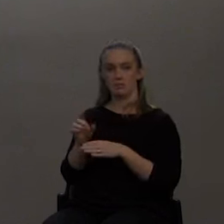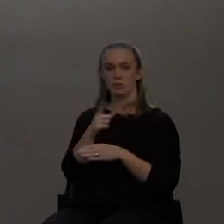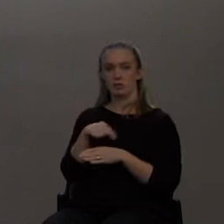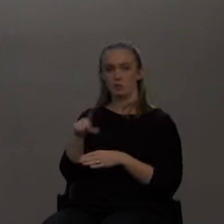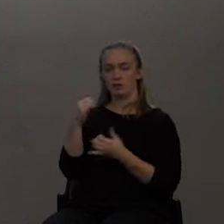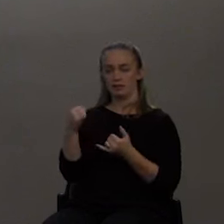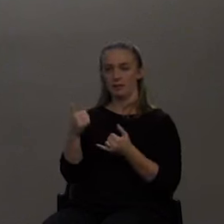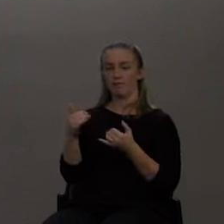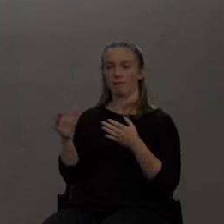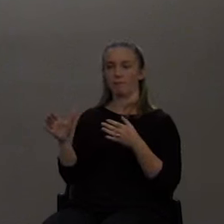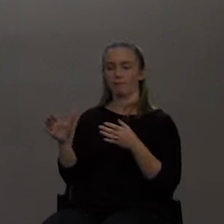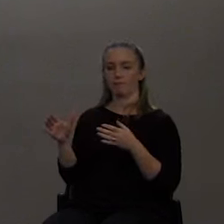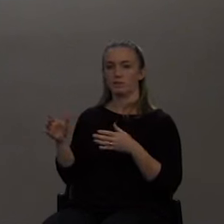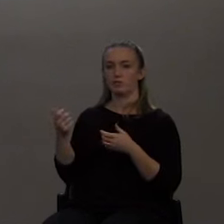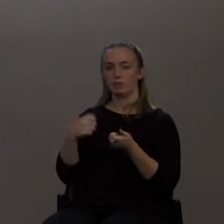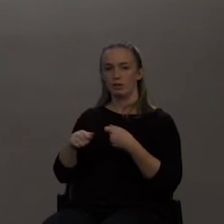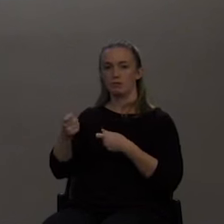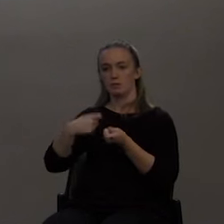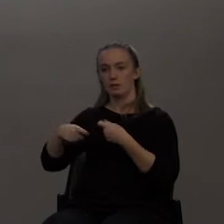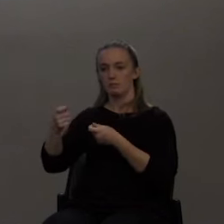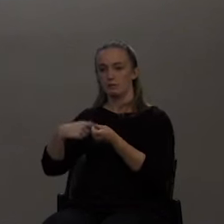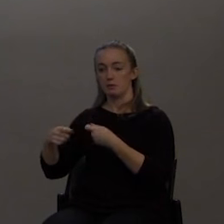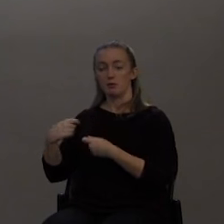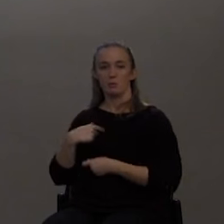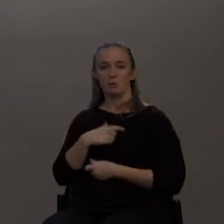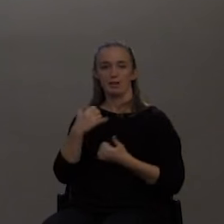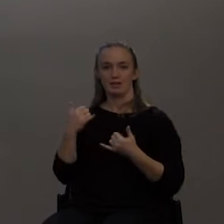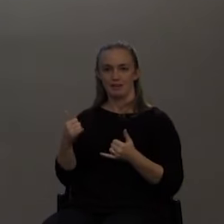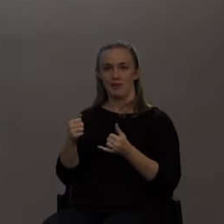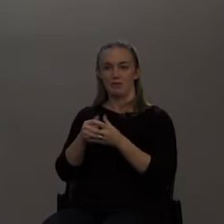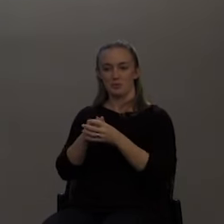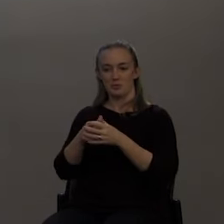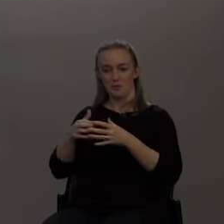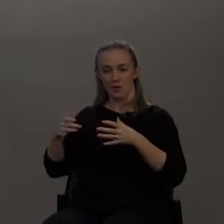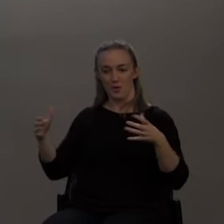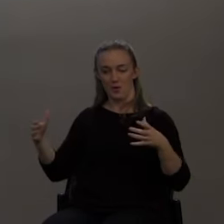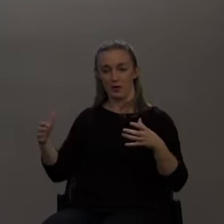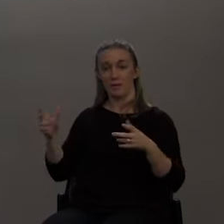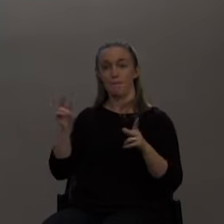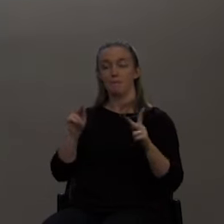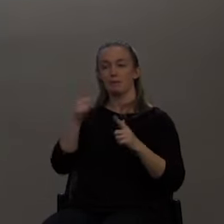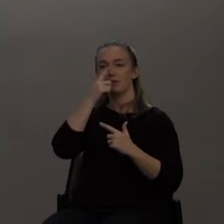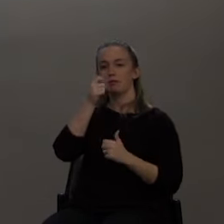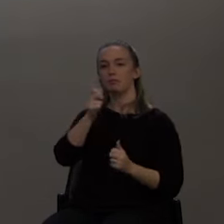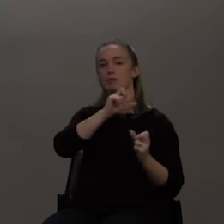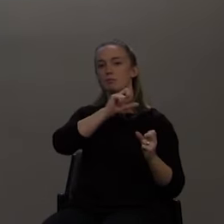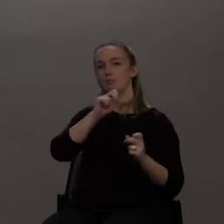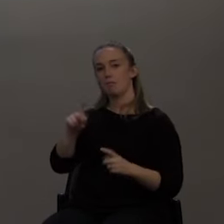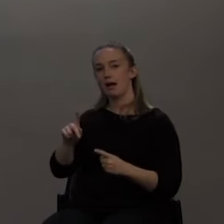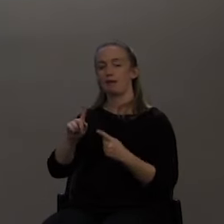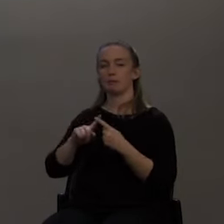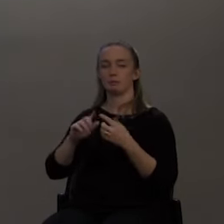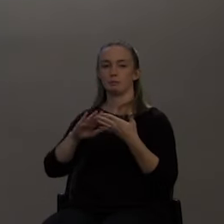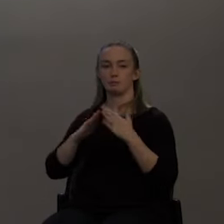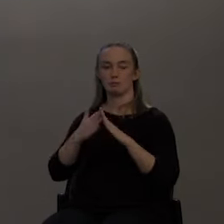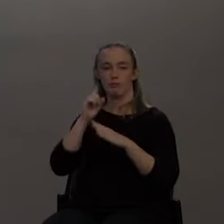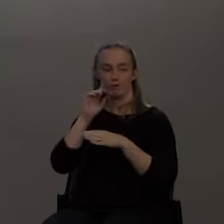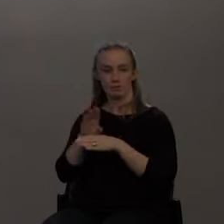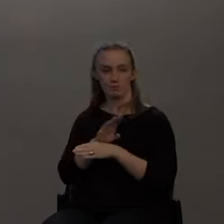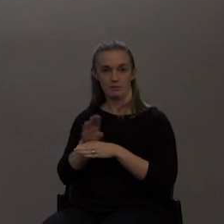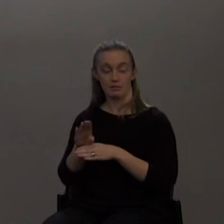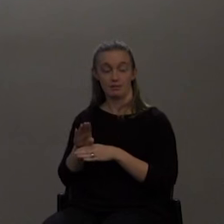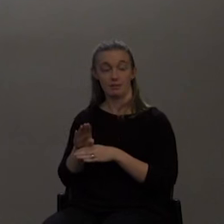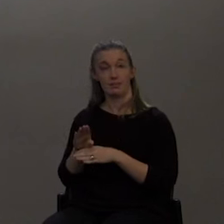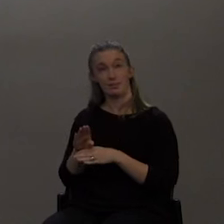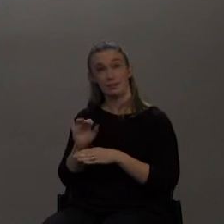now in a process of growth where we're seeing that interest in coming back to the community is there. I will say, because that's a